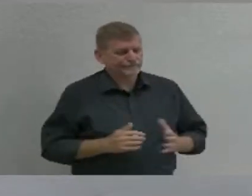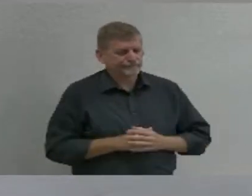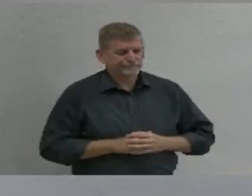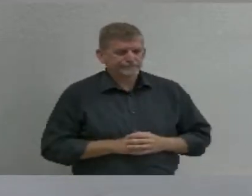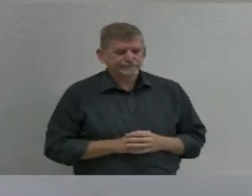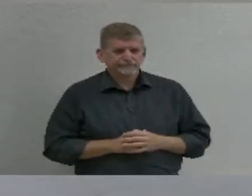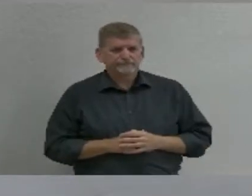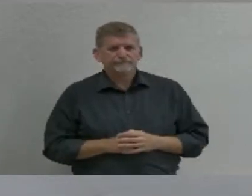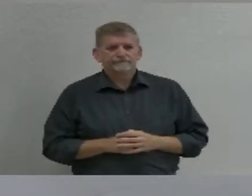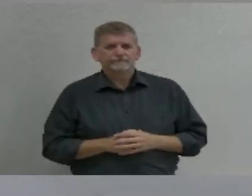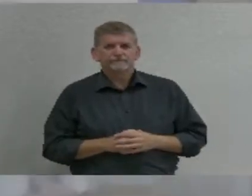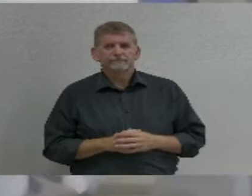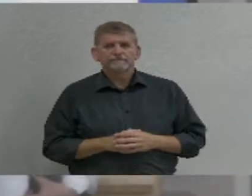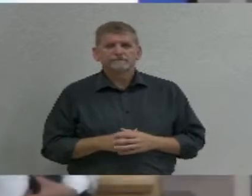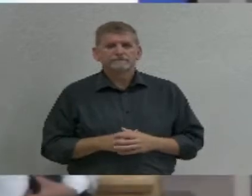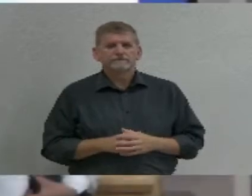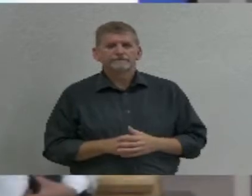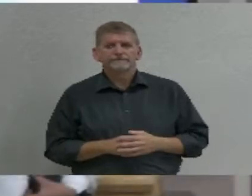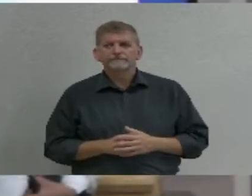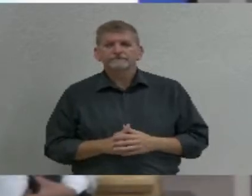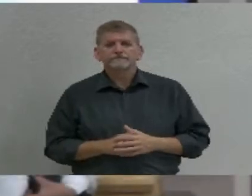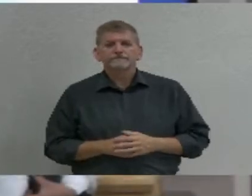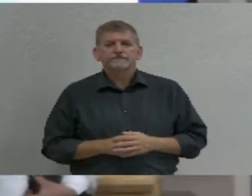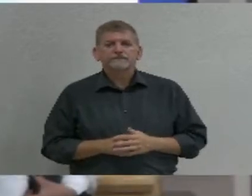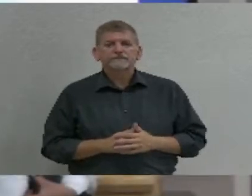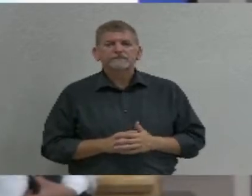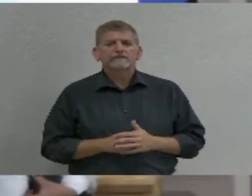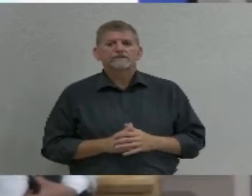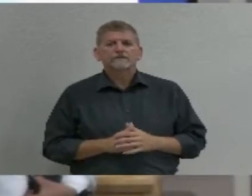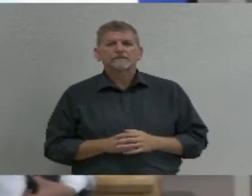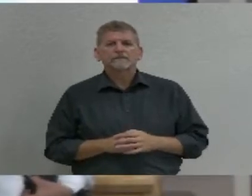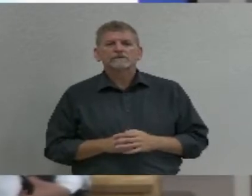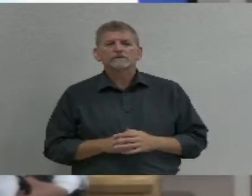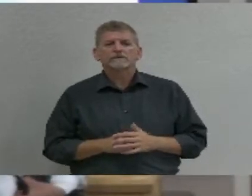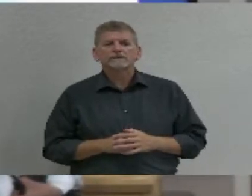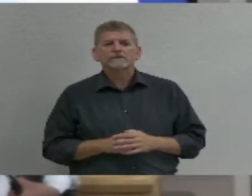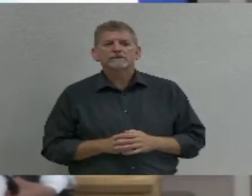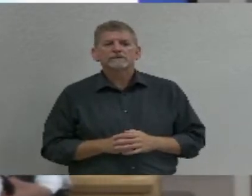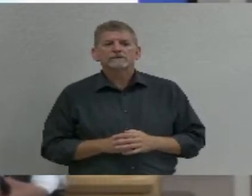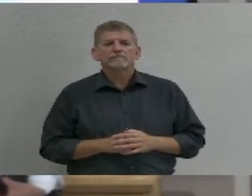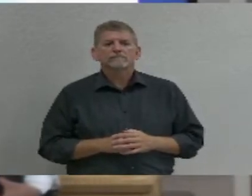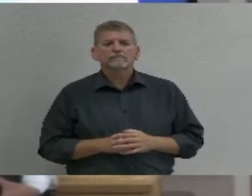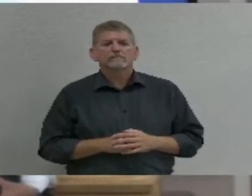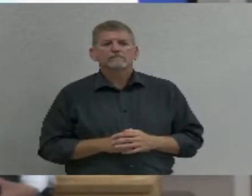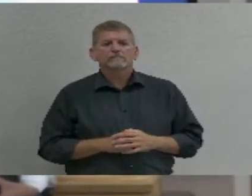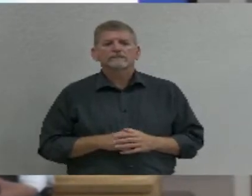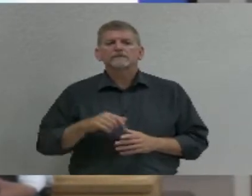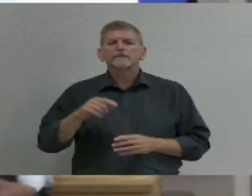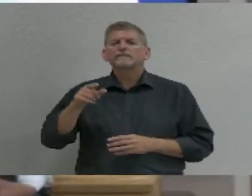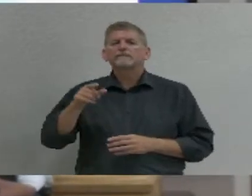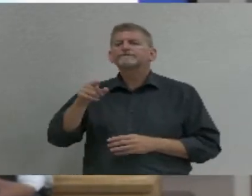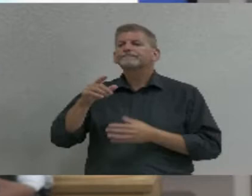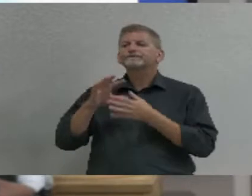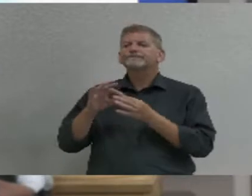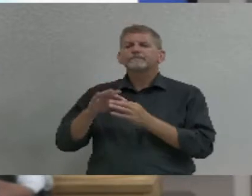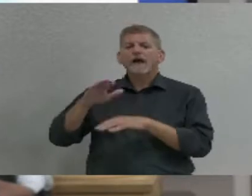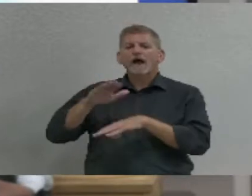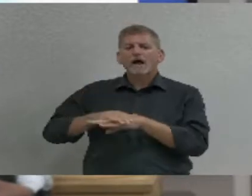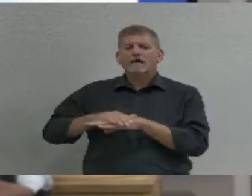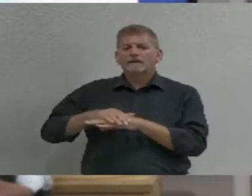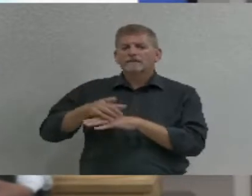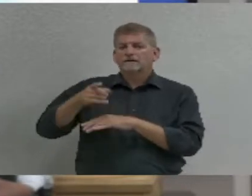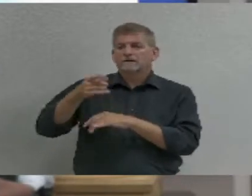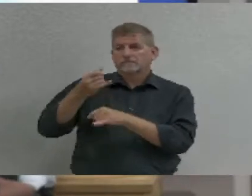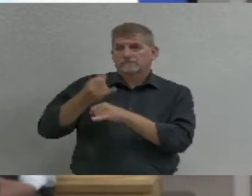Hi, Dr. Ramirez, a quick follow-up on my question, if that's okay. The on-site specialists that you mentioned, you said, are they checking in on students or families or